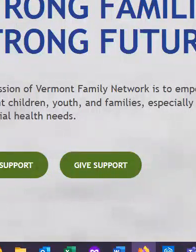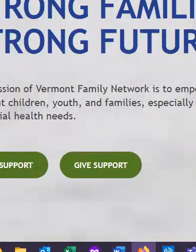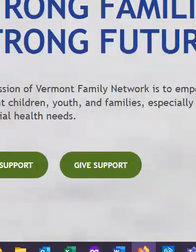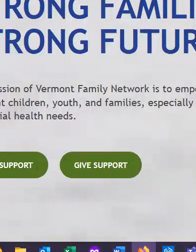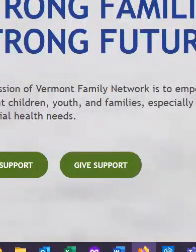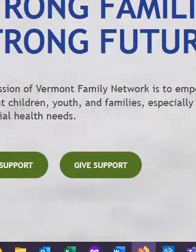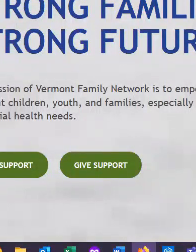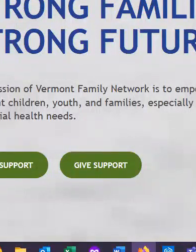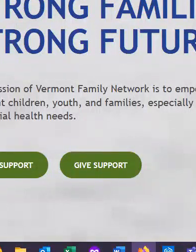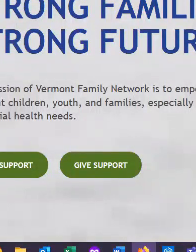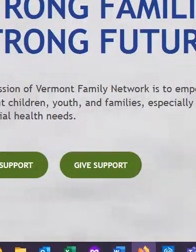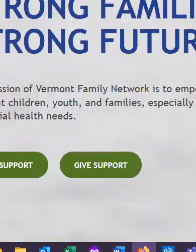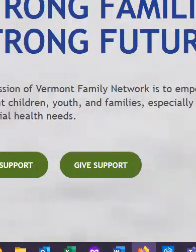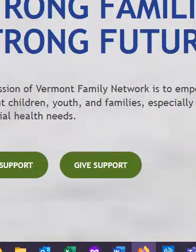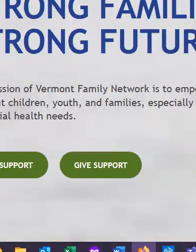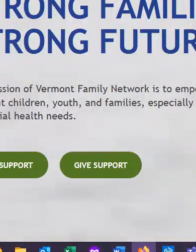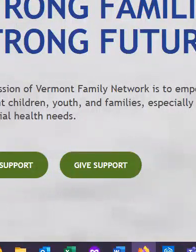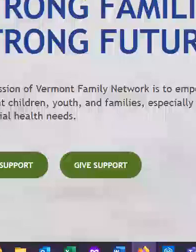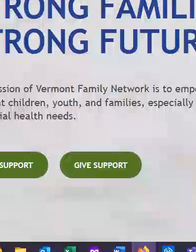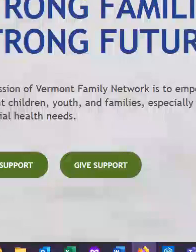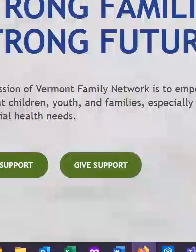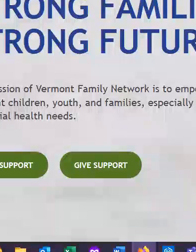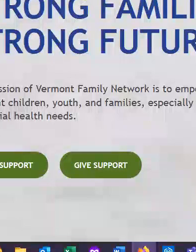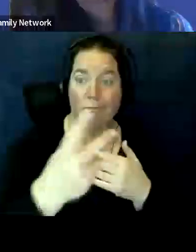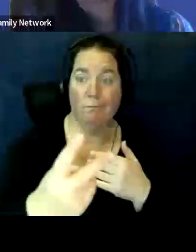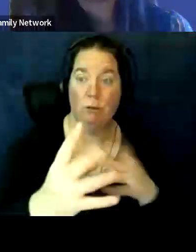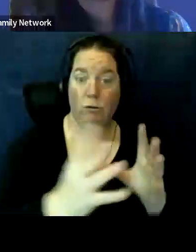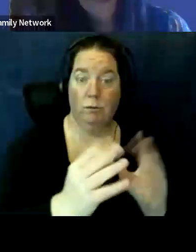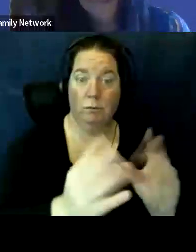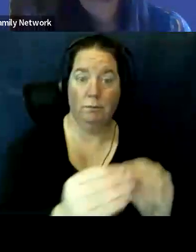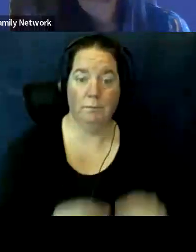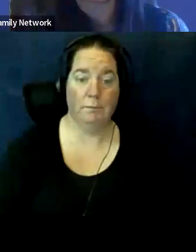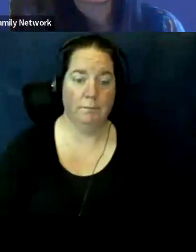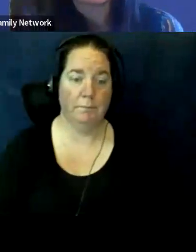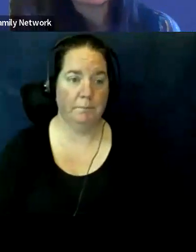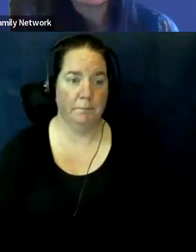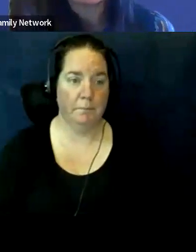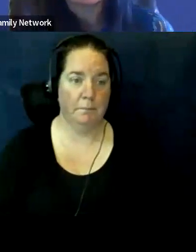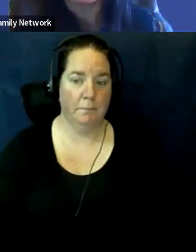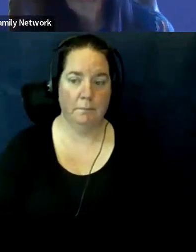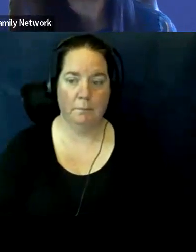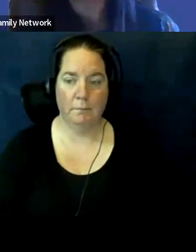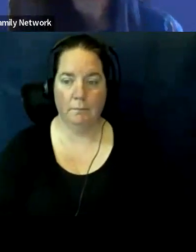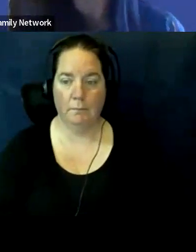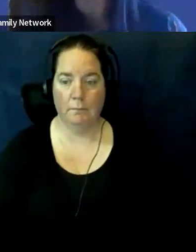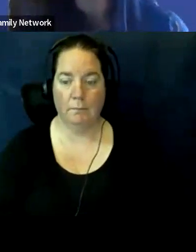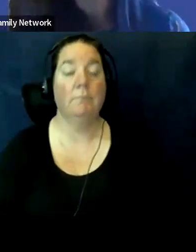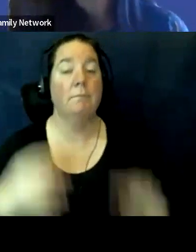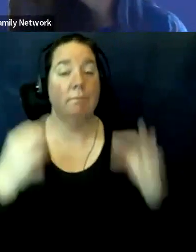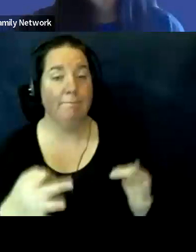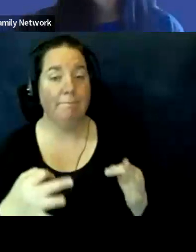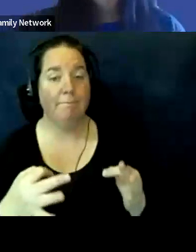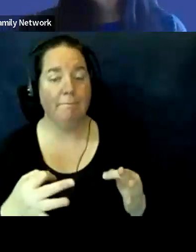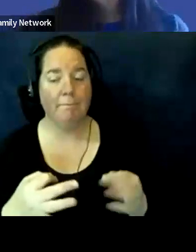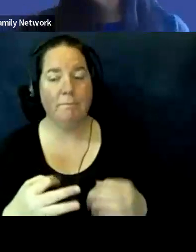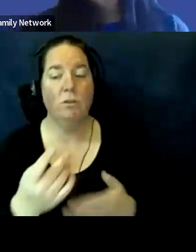mention how the remaining 2 sessions and what they'll be covering before we go to questions? Absolutely, yeah. So